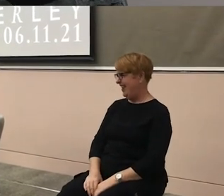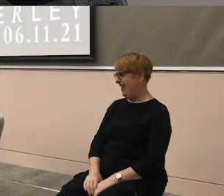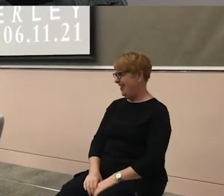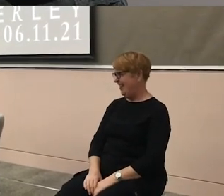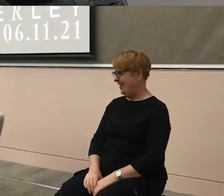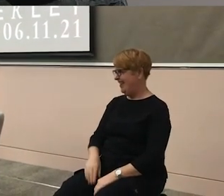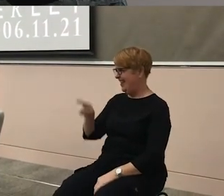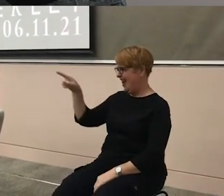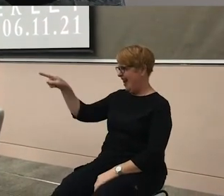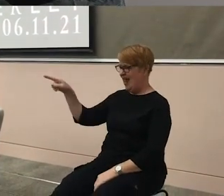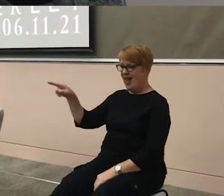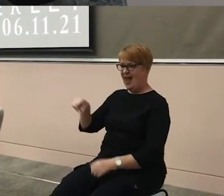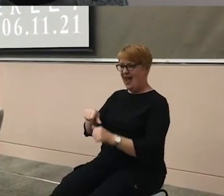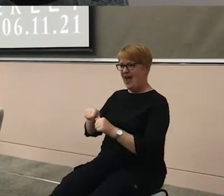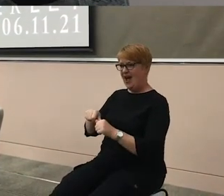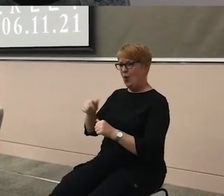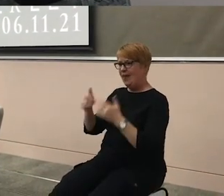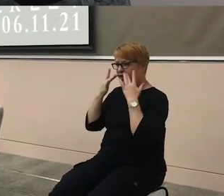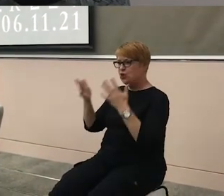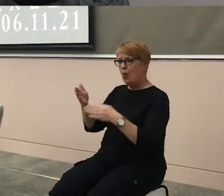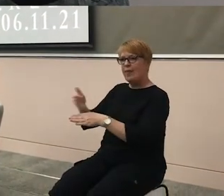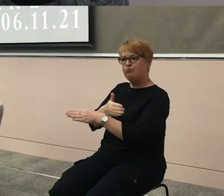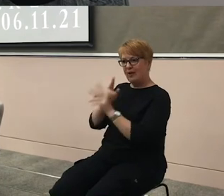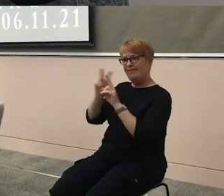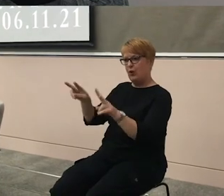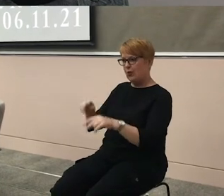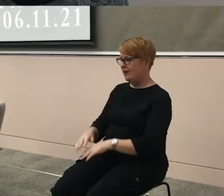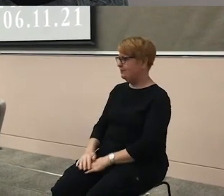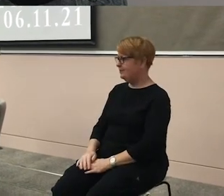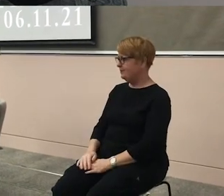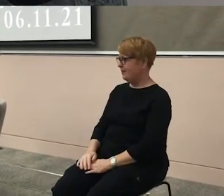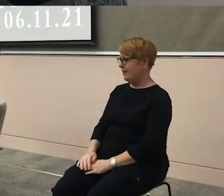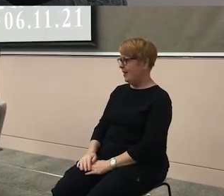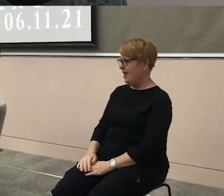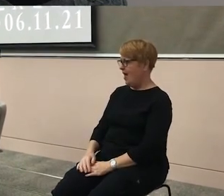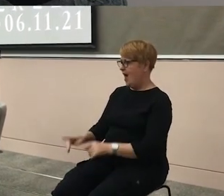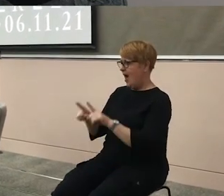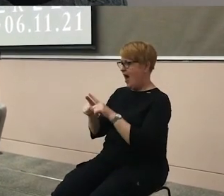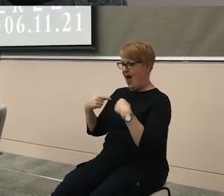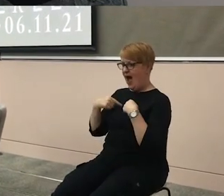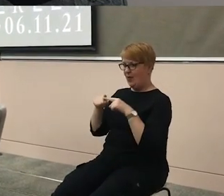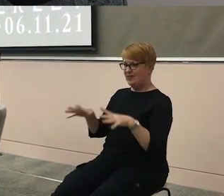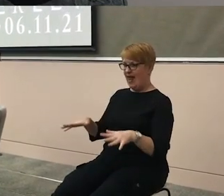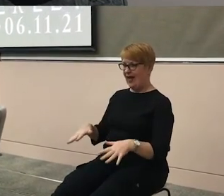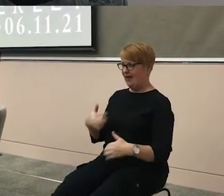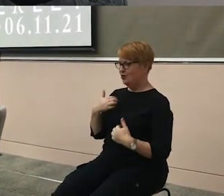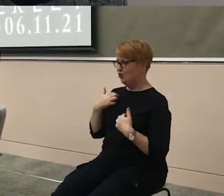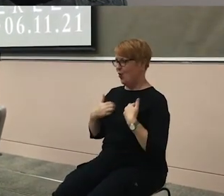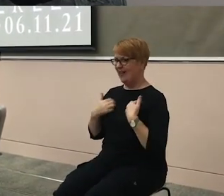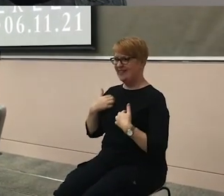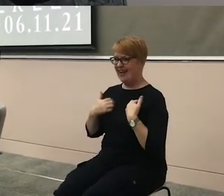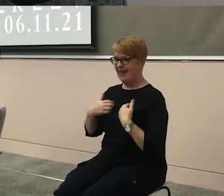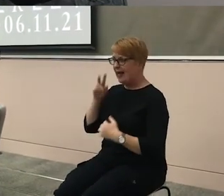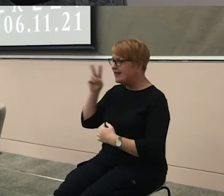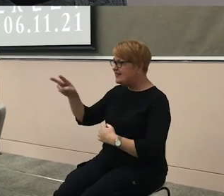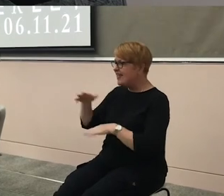For the preview, I was just like, I'm still working in the arts, so but I was like, I'm just really excited. I can see Asian kids